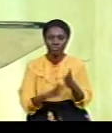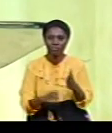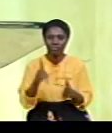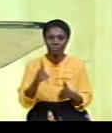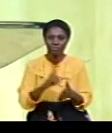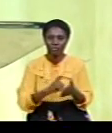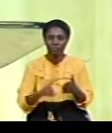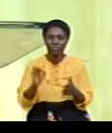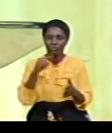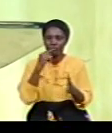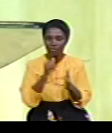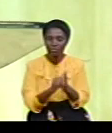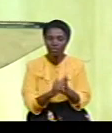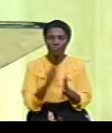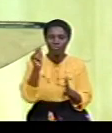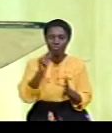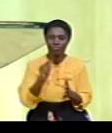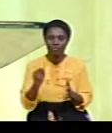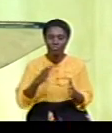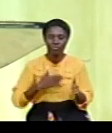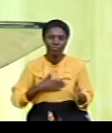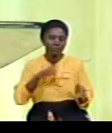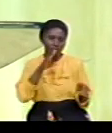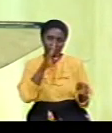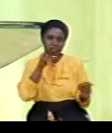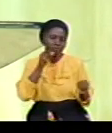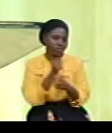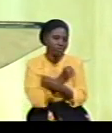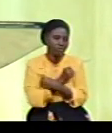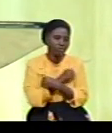my beloved brethren, let every man be swift to